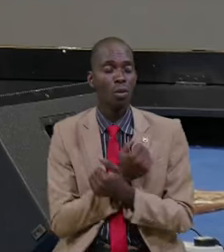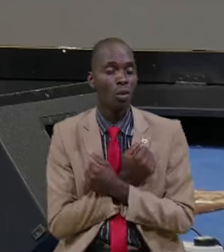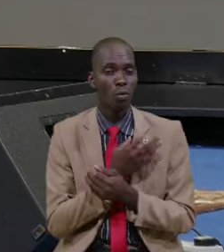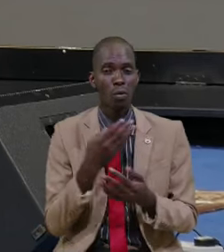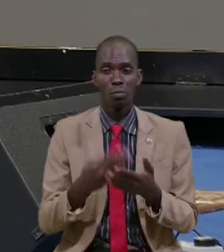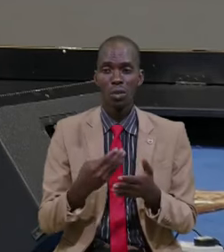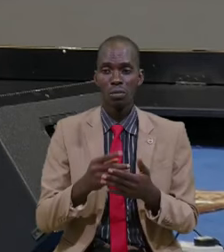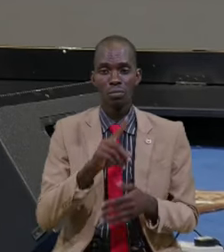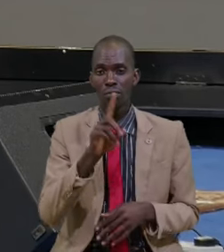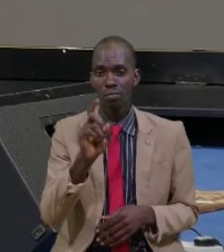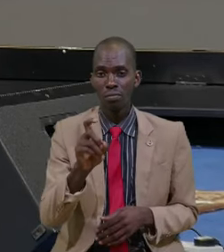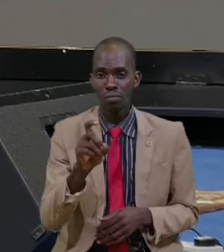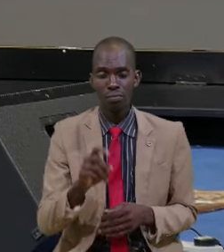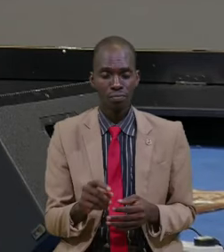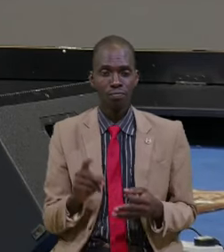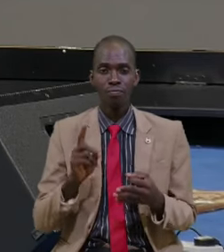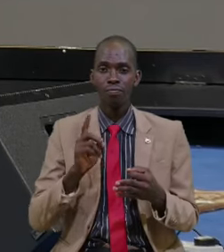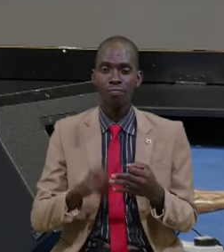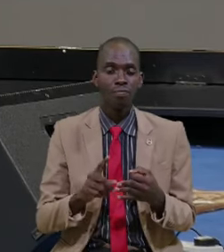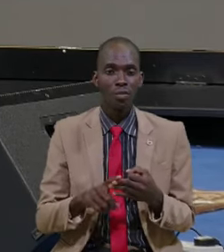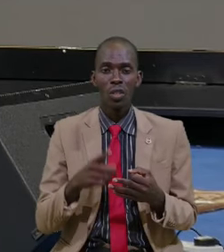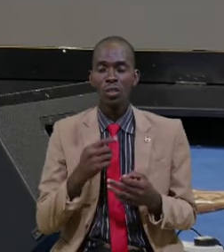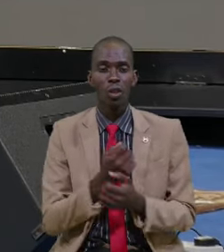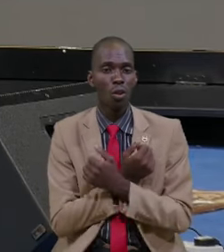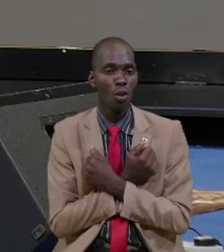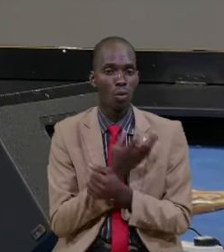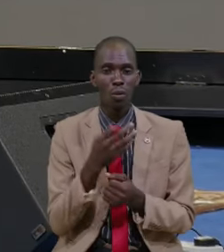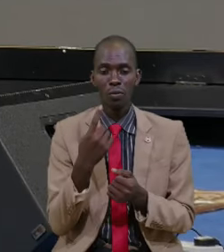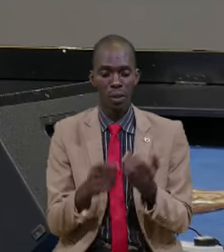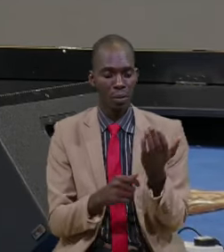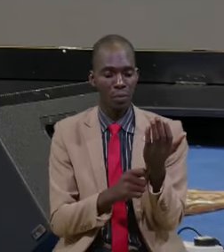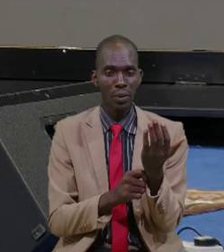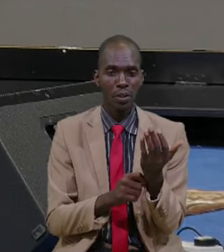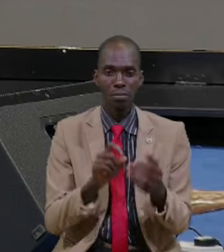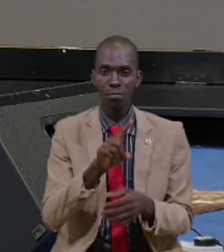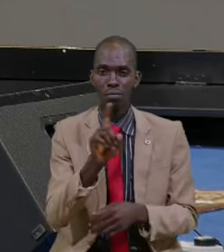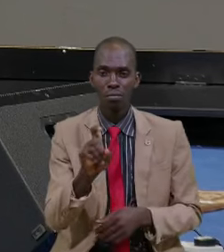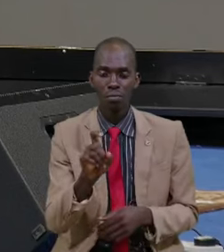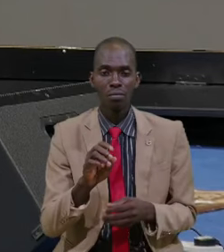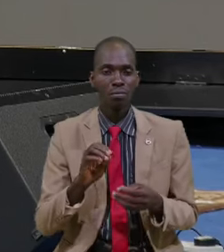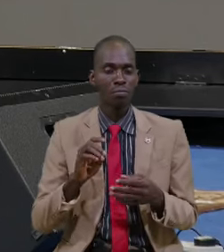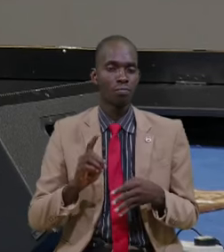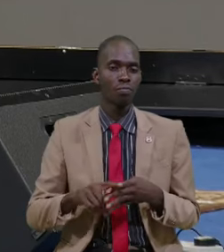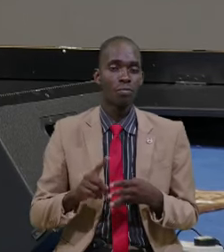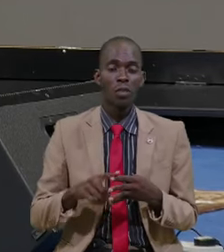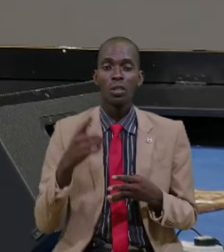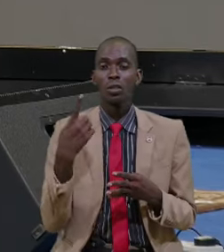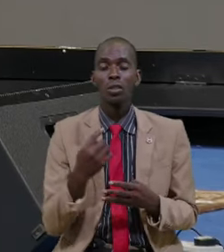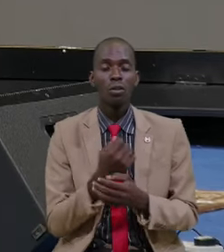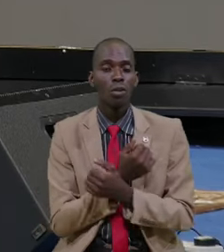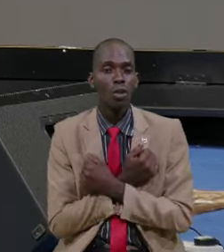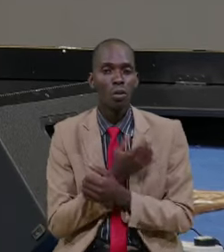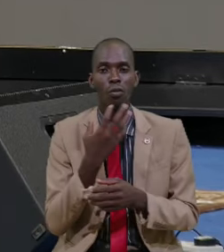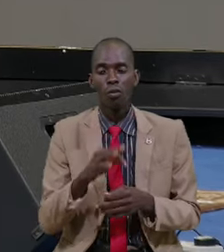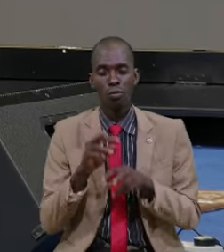Is it the love of the flesh? Is it the love of pornography?